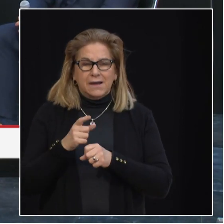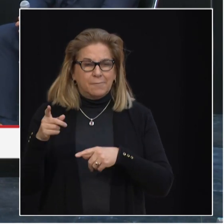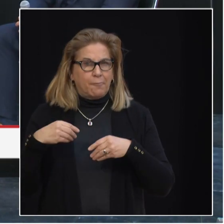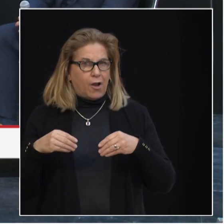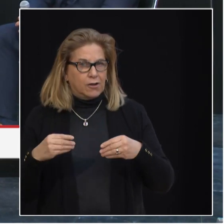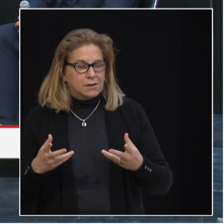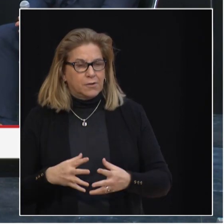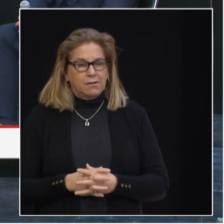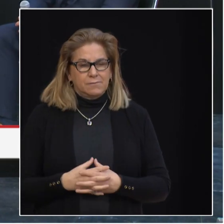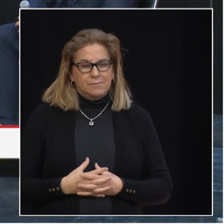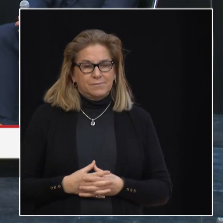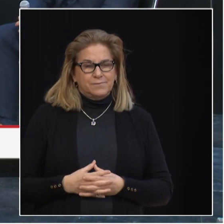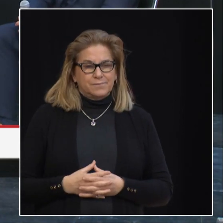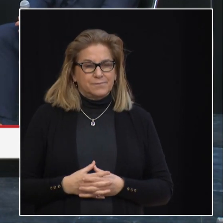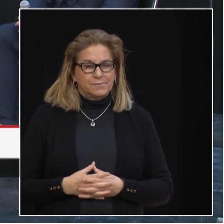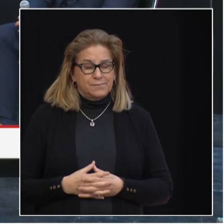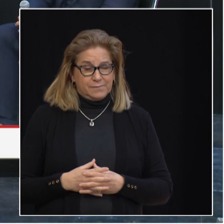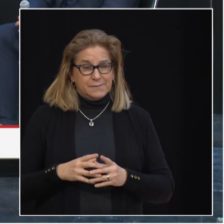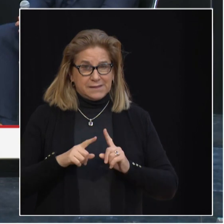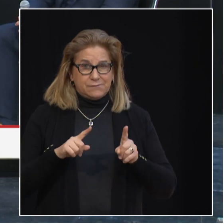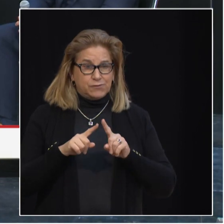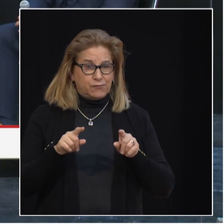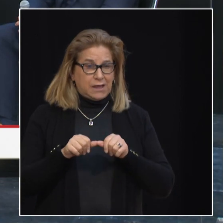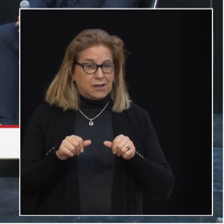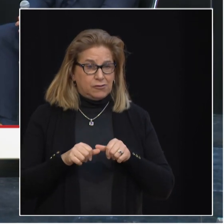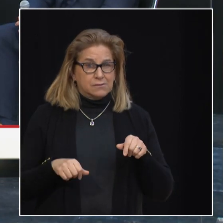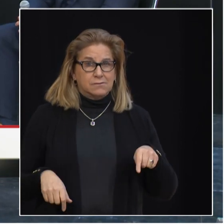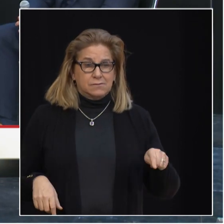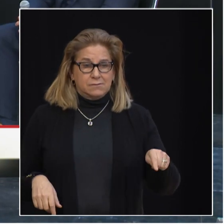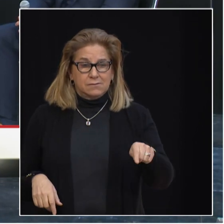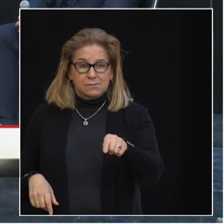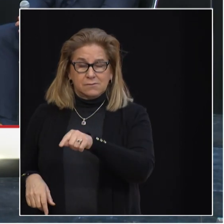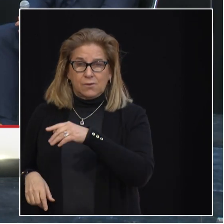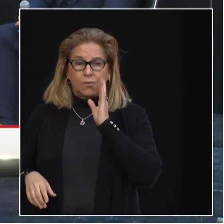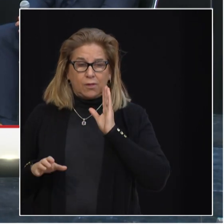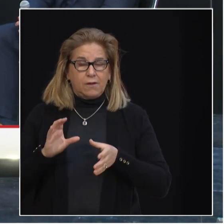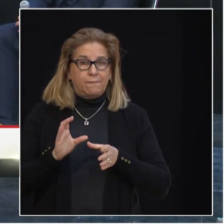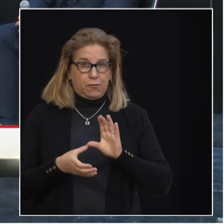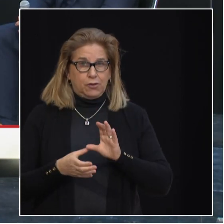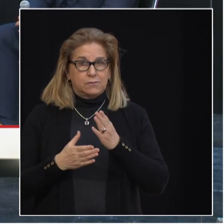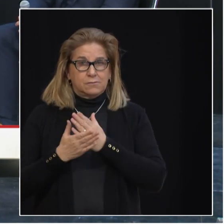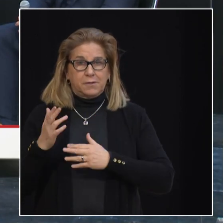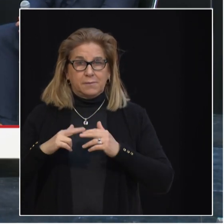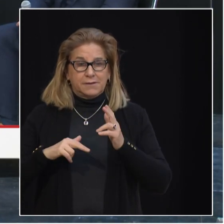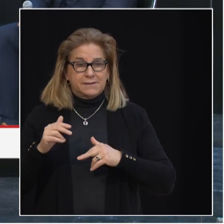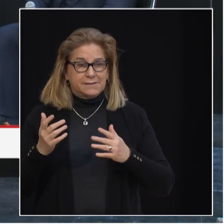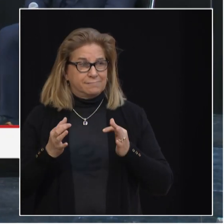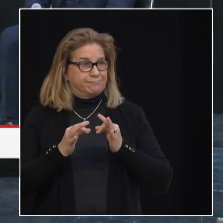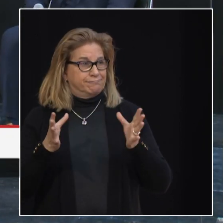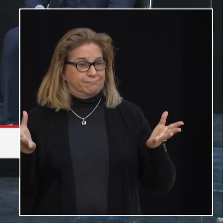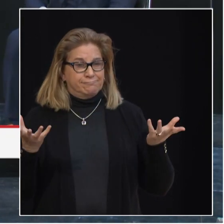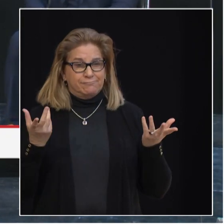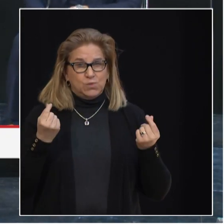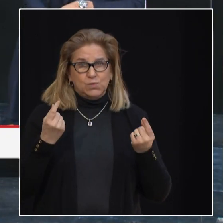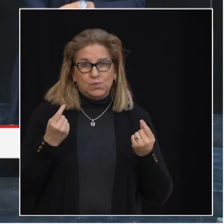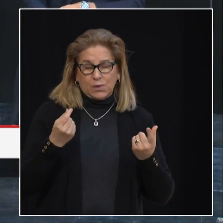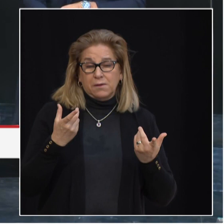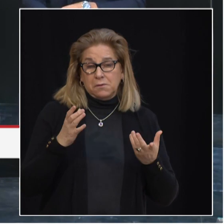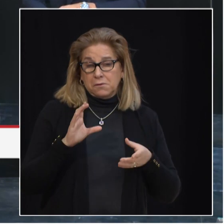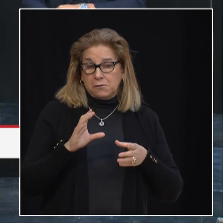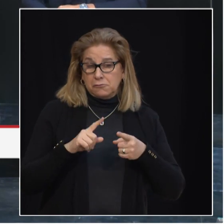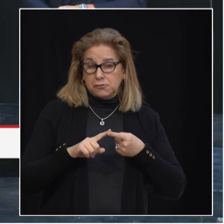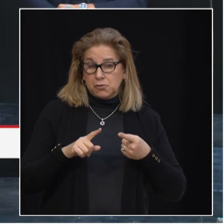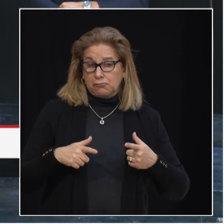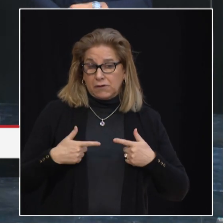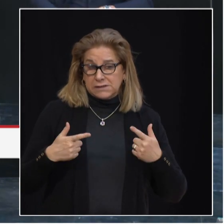transforming to residential. Just to go back to 1425 New York a little bit, I think we do have a slide that shows a little bit of what that